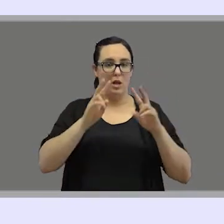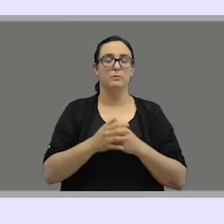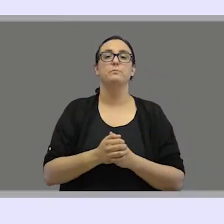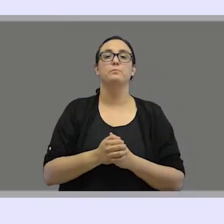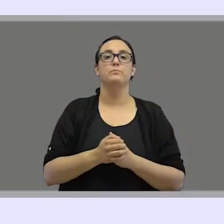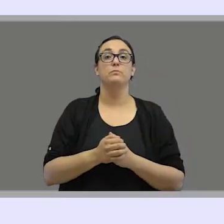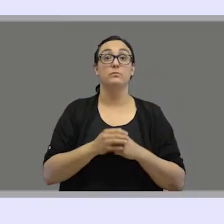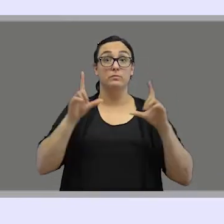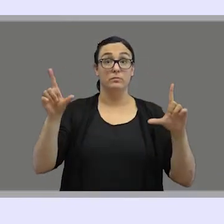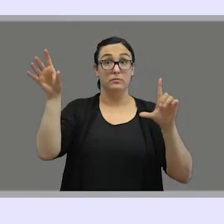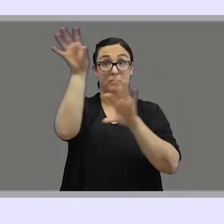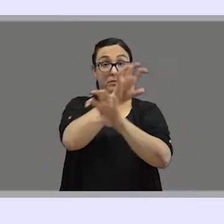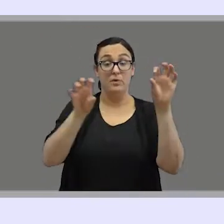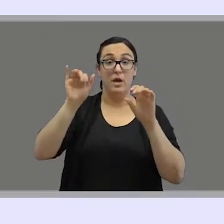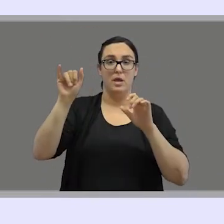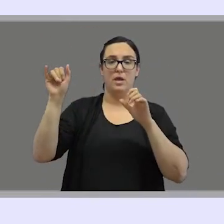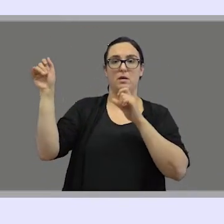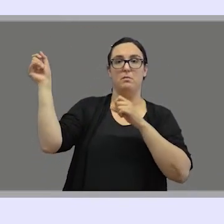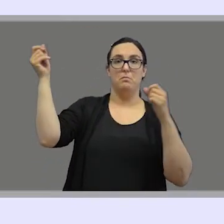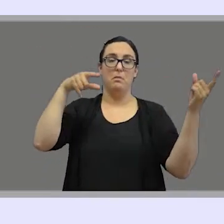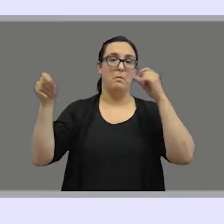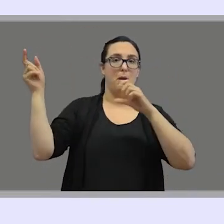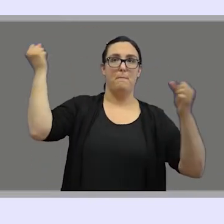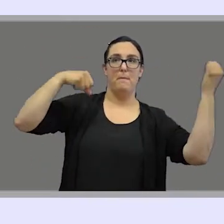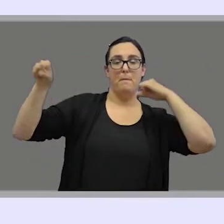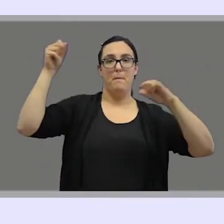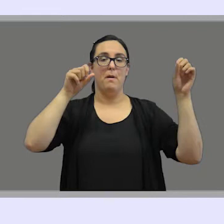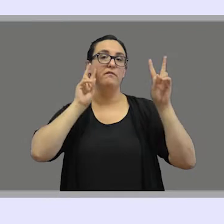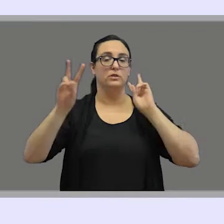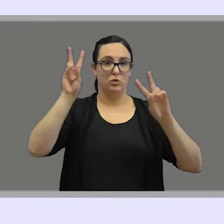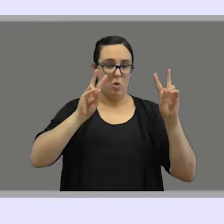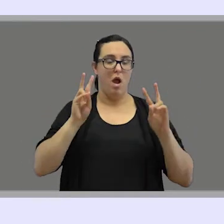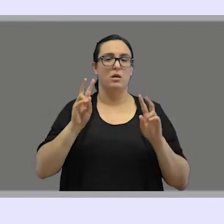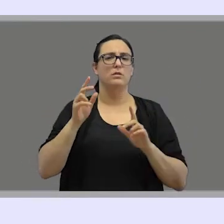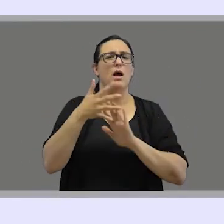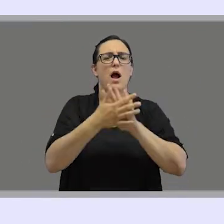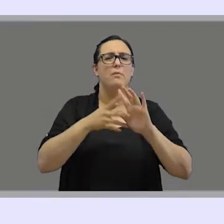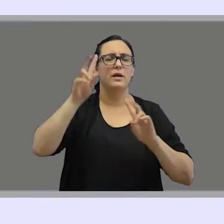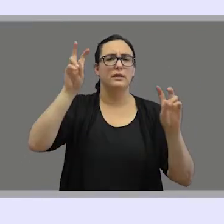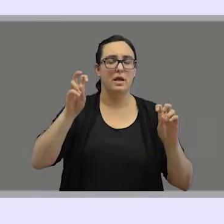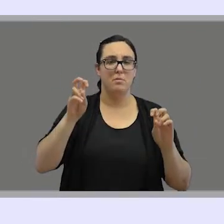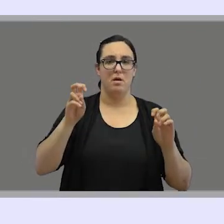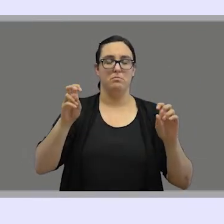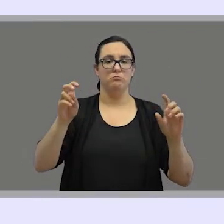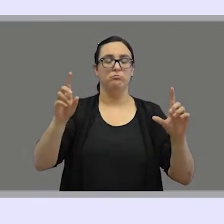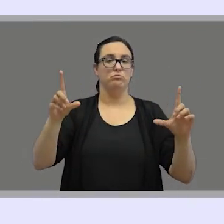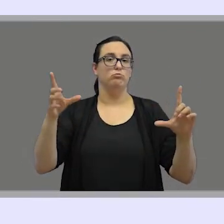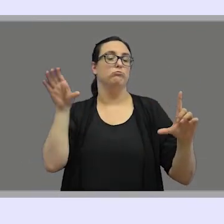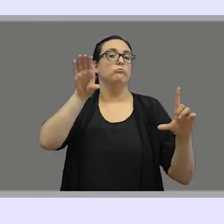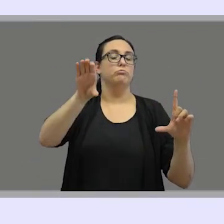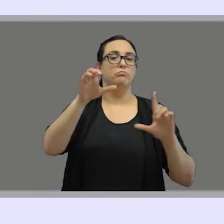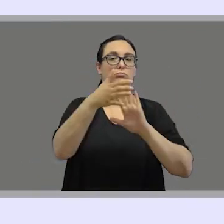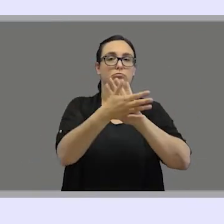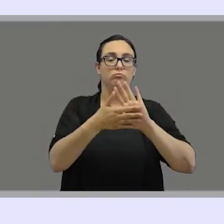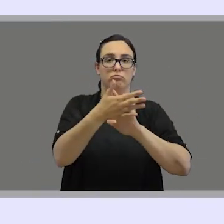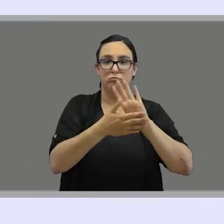Regarding the screen composition and interaction with the visuals, we are going to discuss the designer's presentation on screen, that